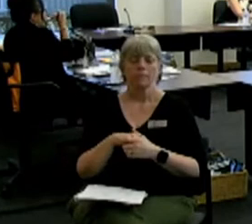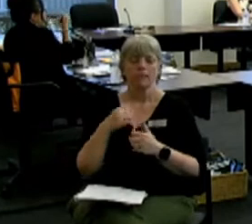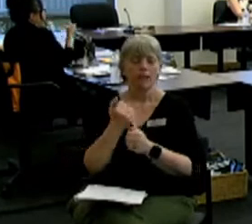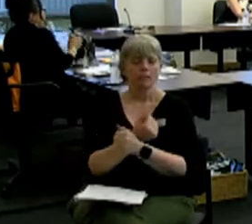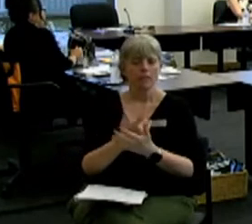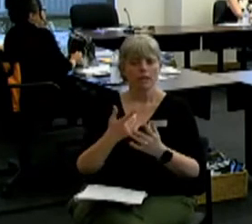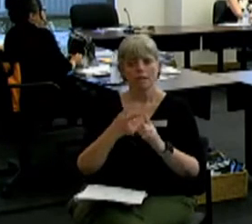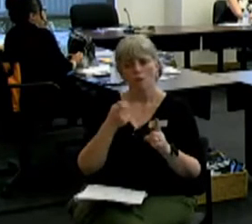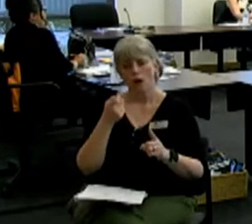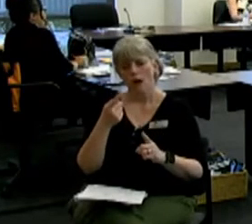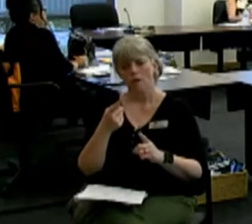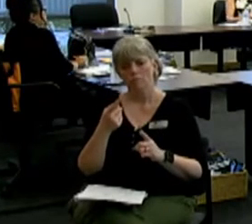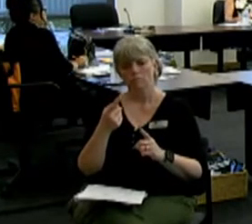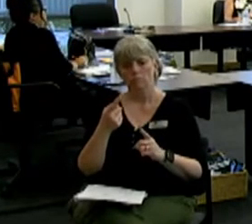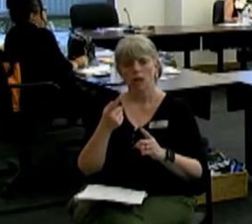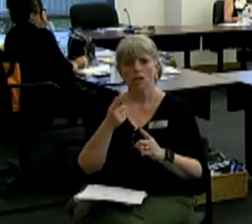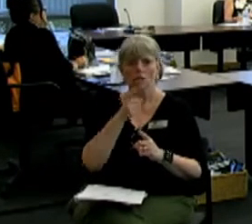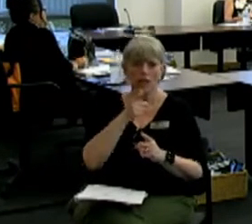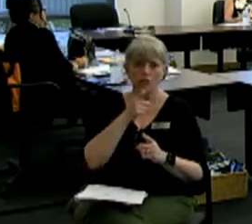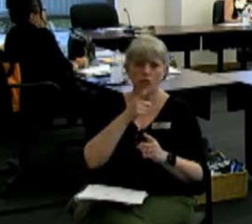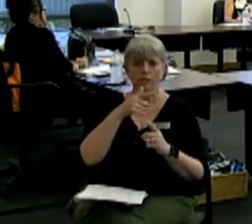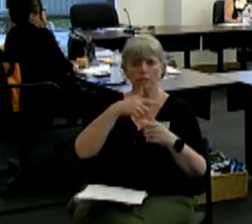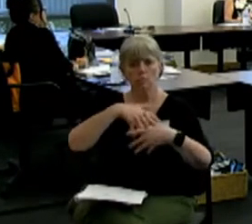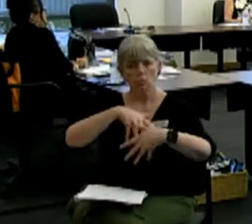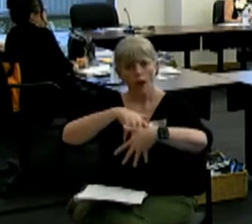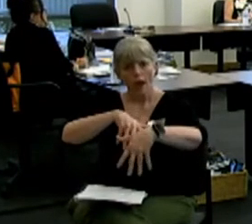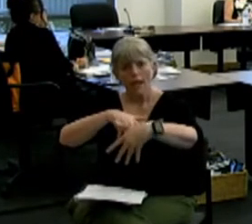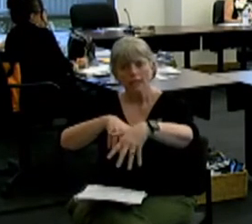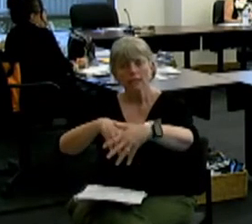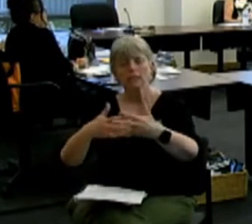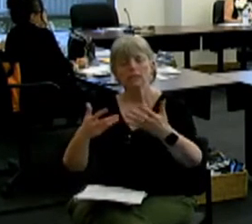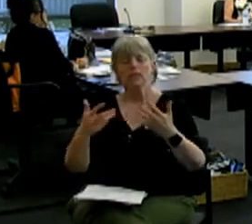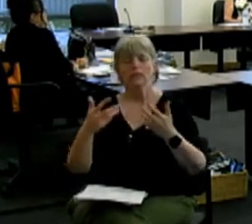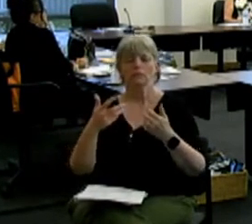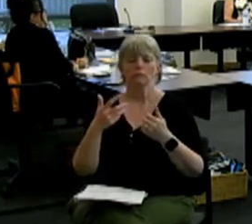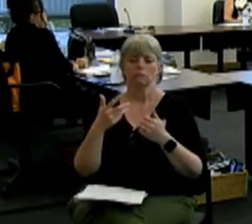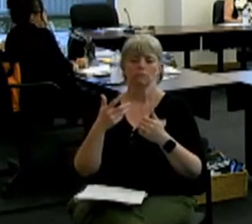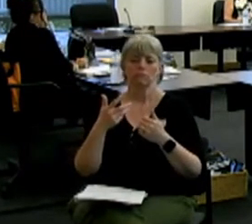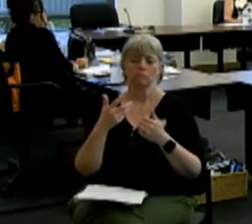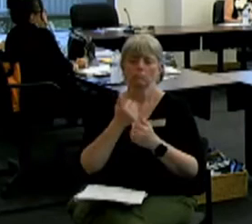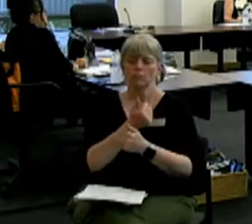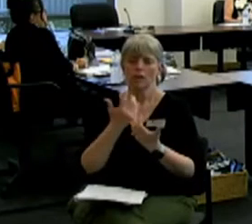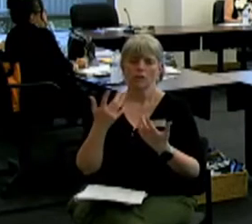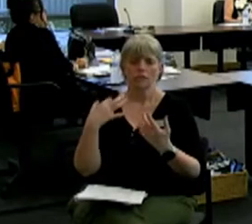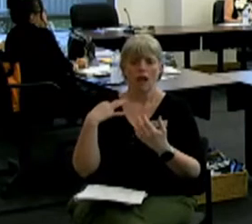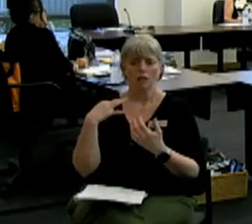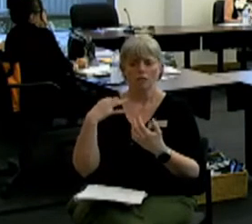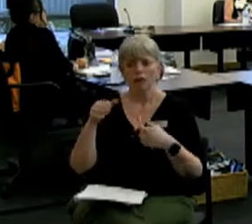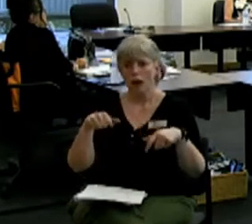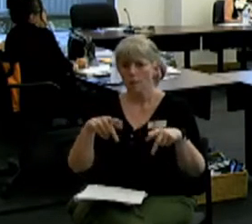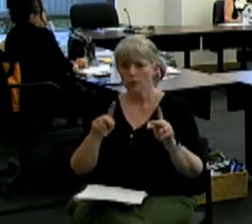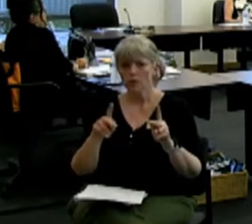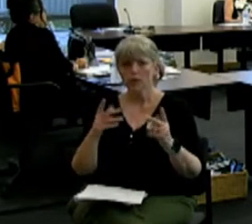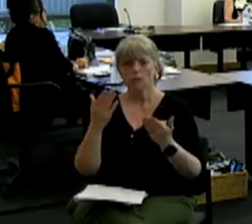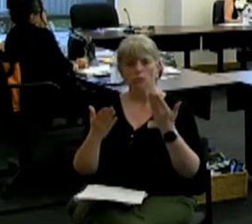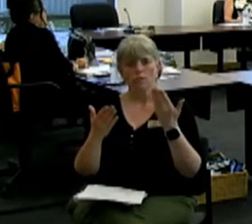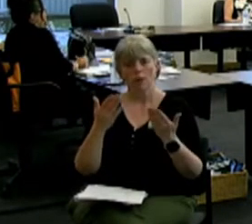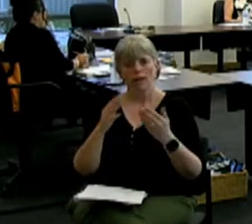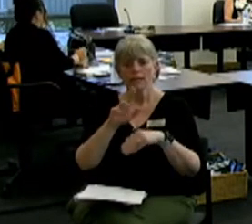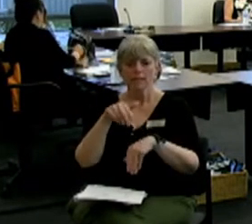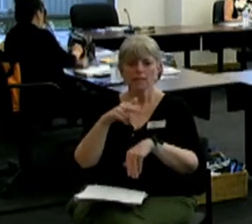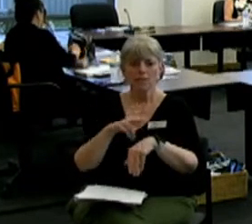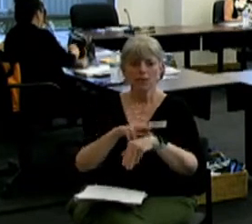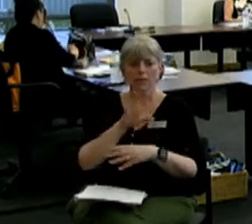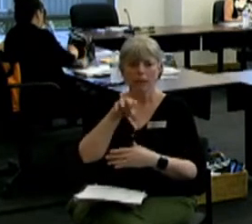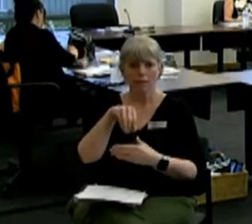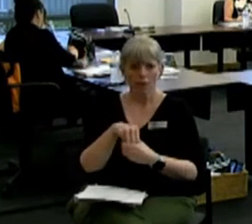Everything from lunches to parades to, you know, other type volunteer opportunities that we might typically be